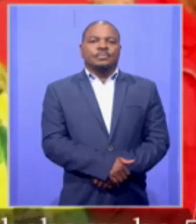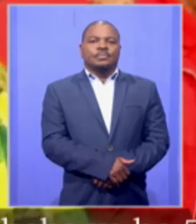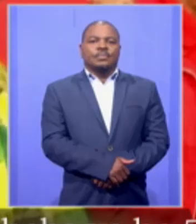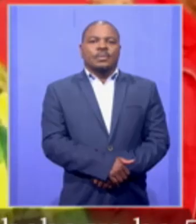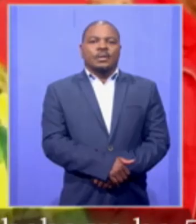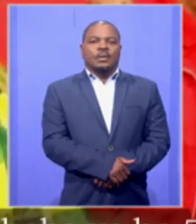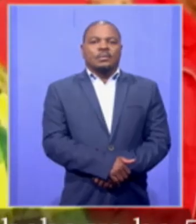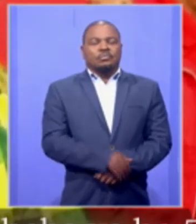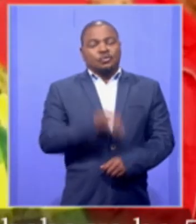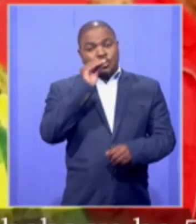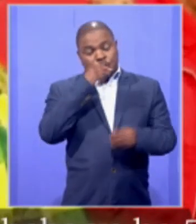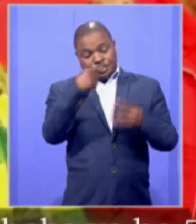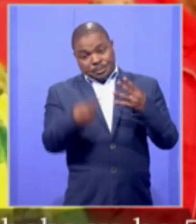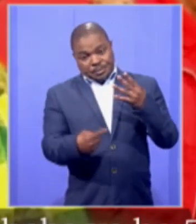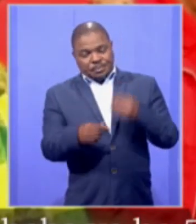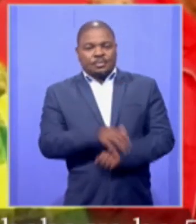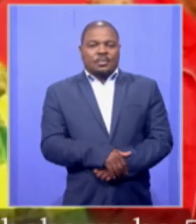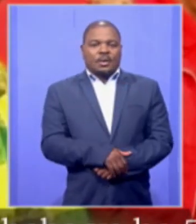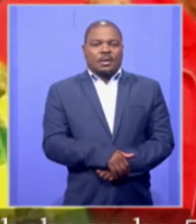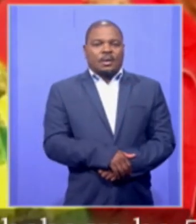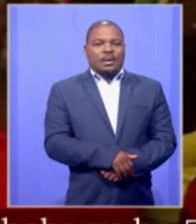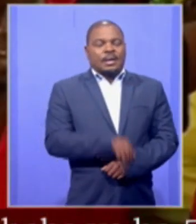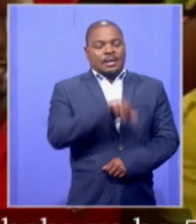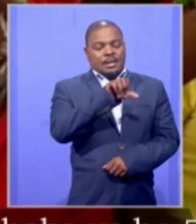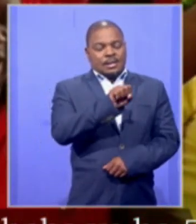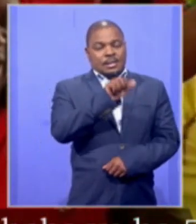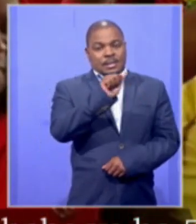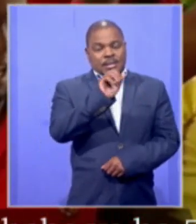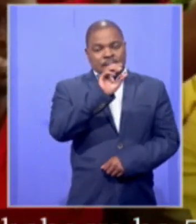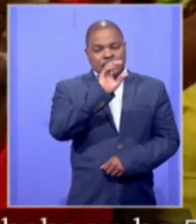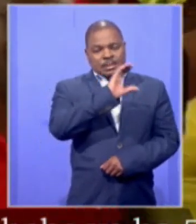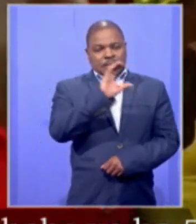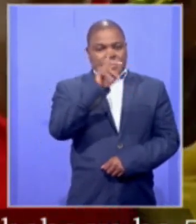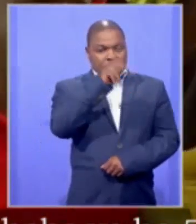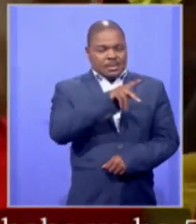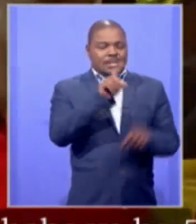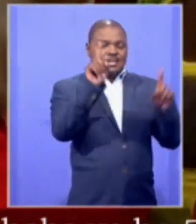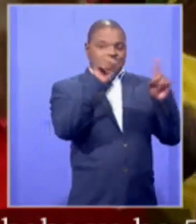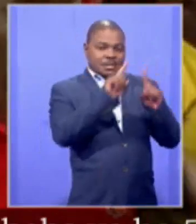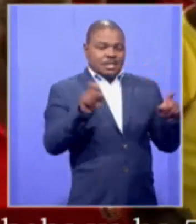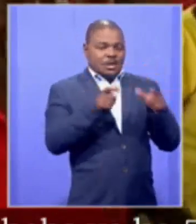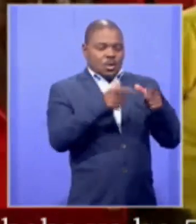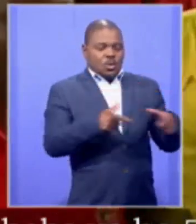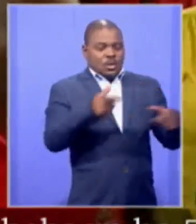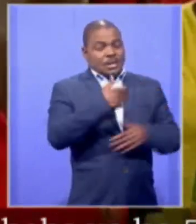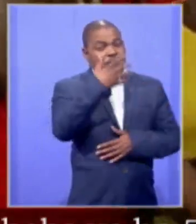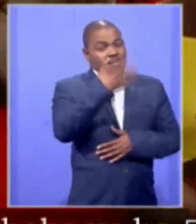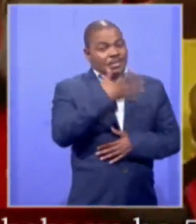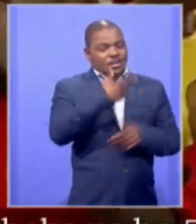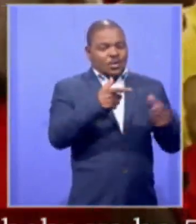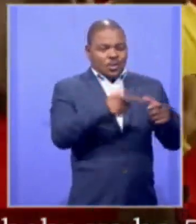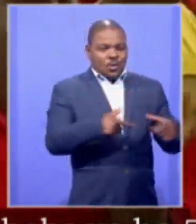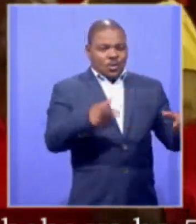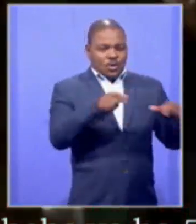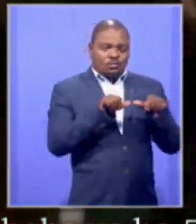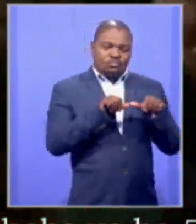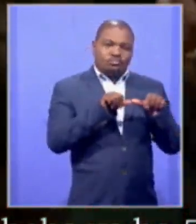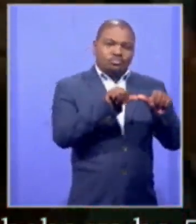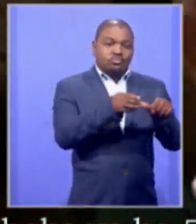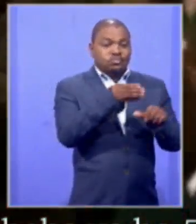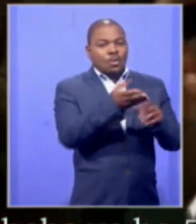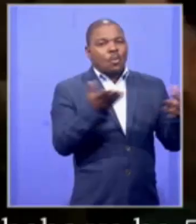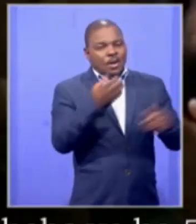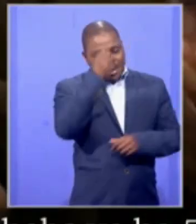Mo kgasong eno re utlwa ka ga Congress e kgethegileng ya bosetšhaba ya botlhano ya SACP e tsweletseng